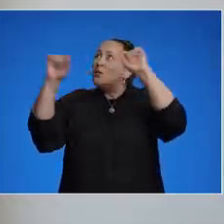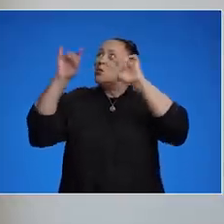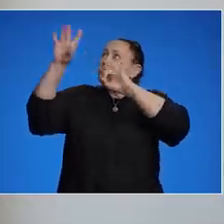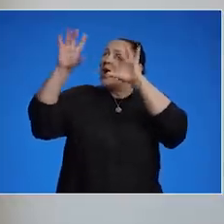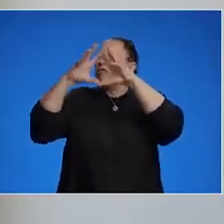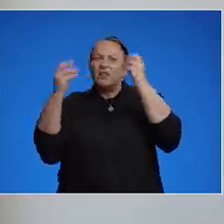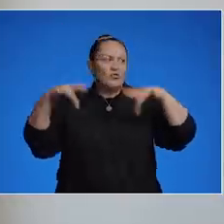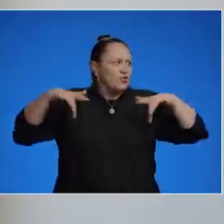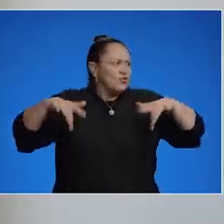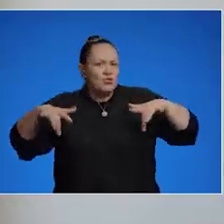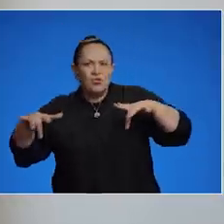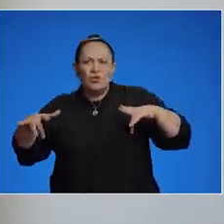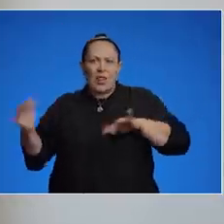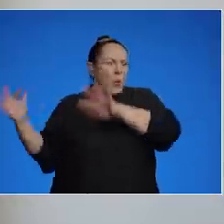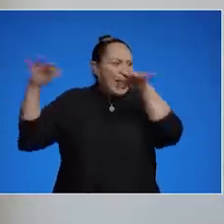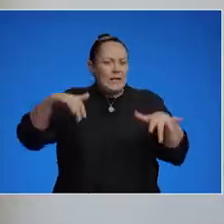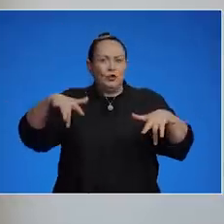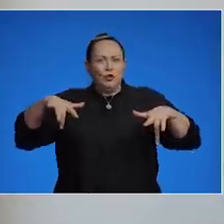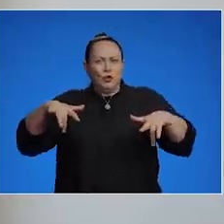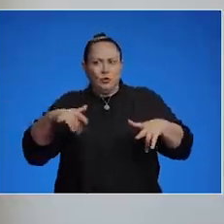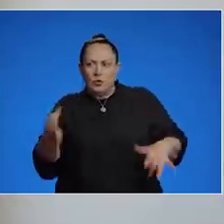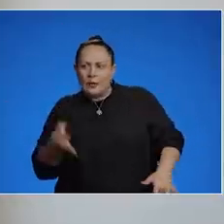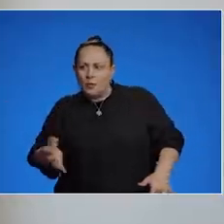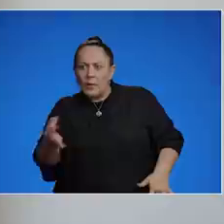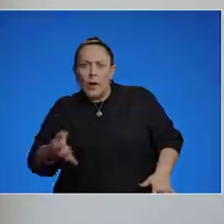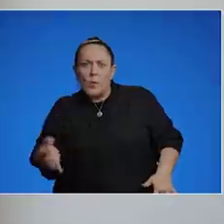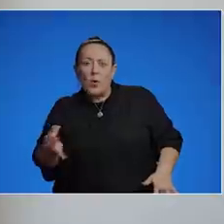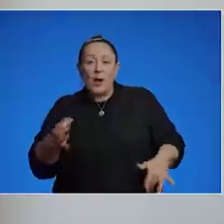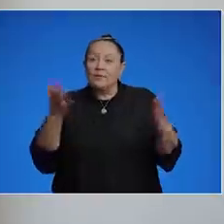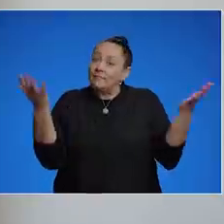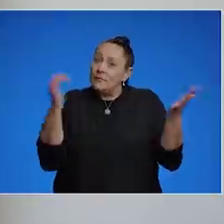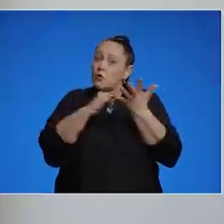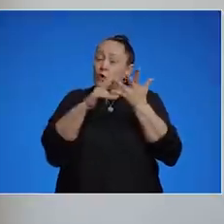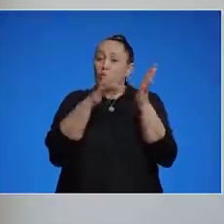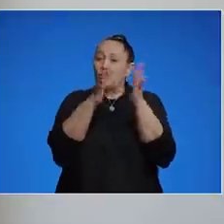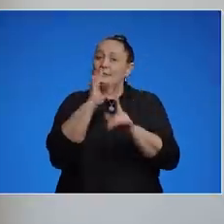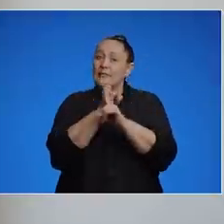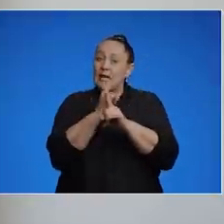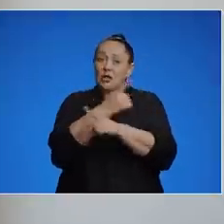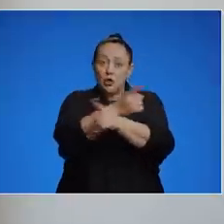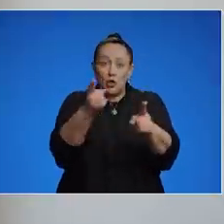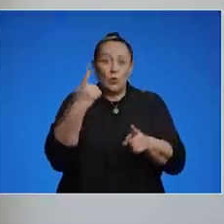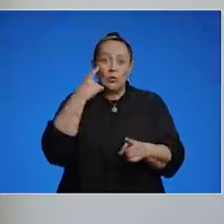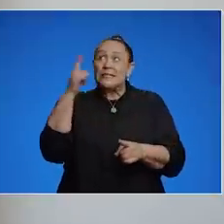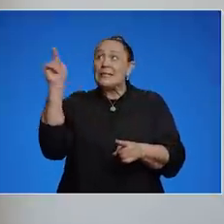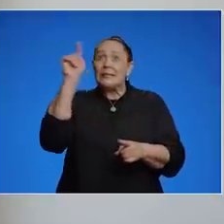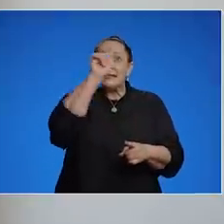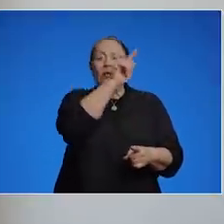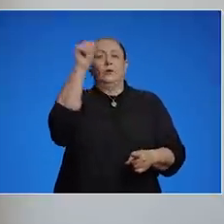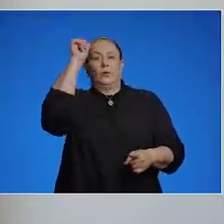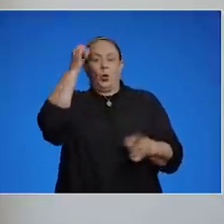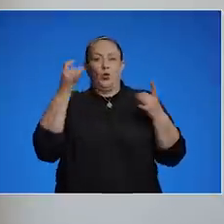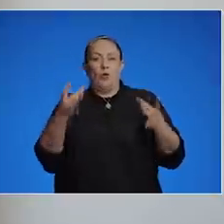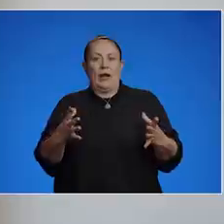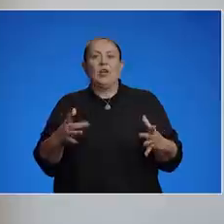and the moon and the stars and the clamor of the waves. So Jesus is really telling us, when that time comes, things